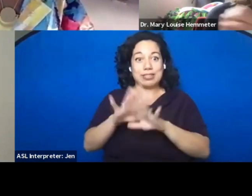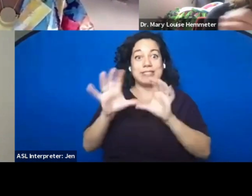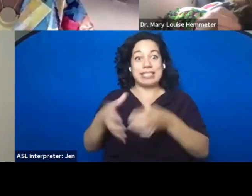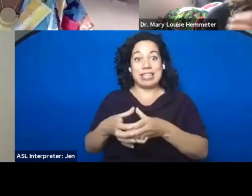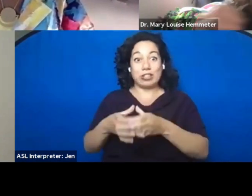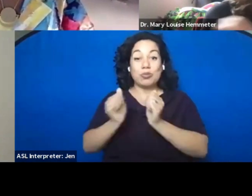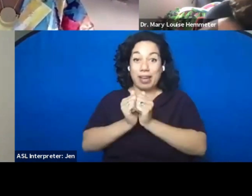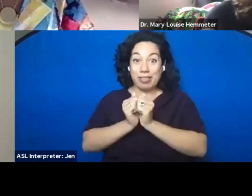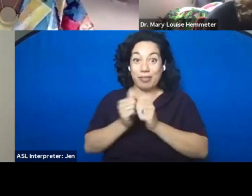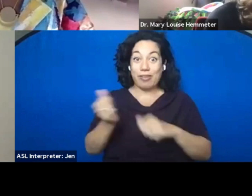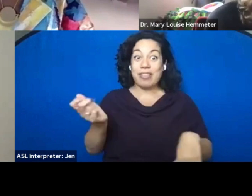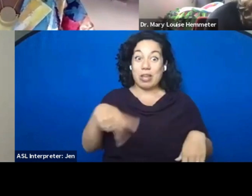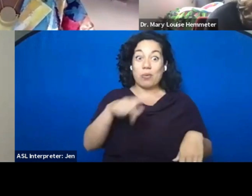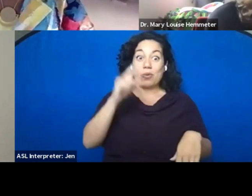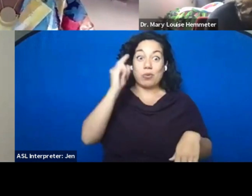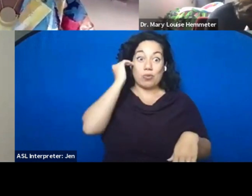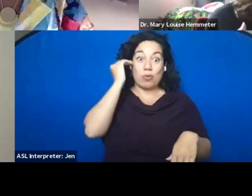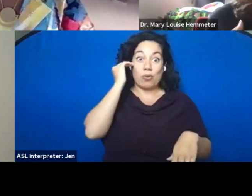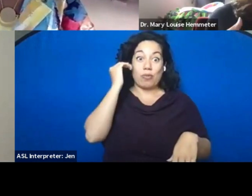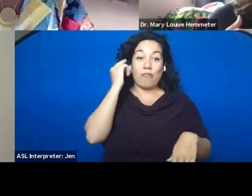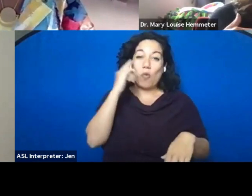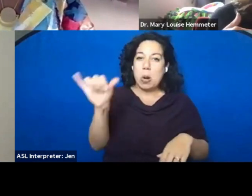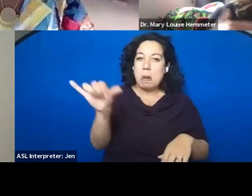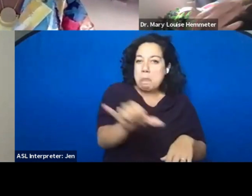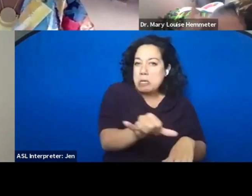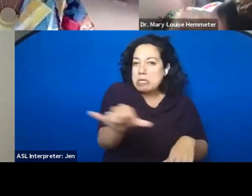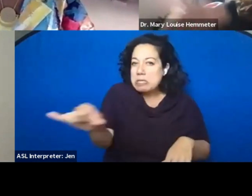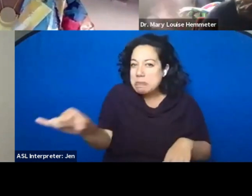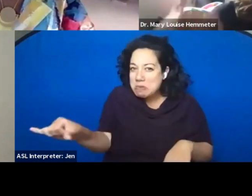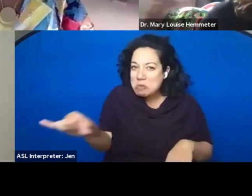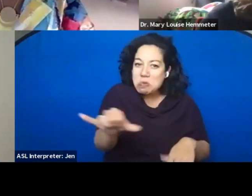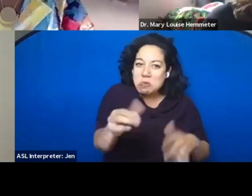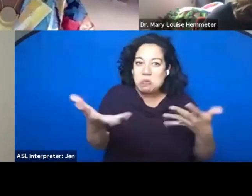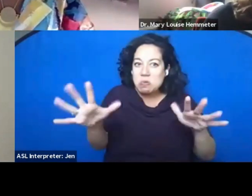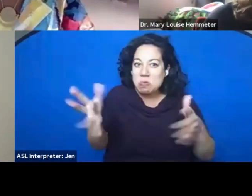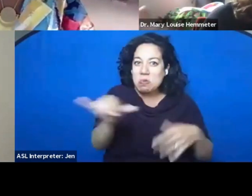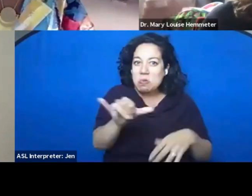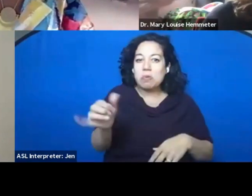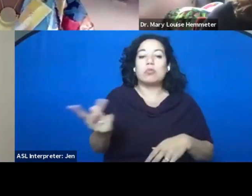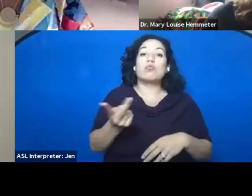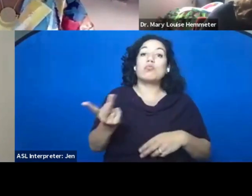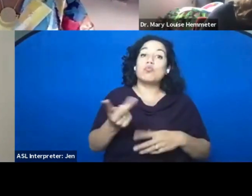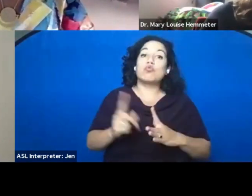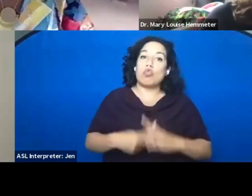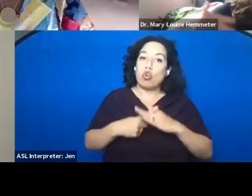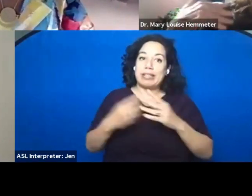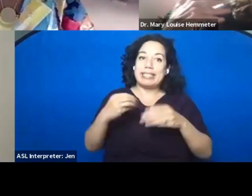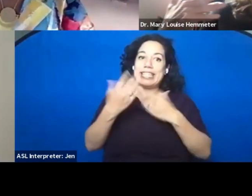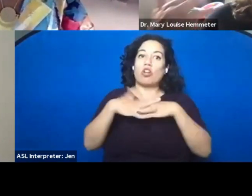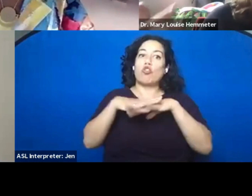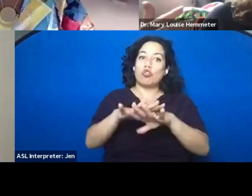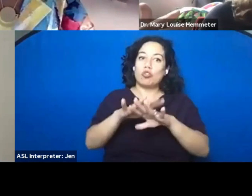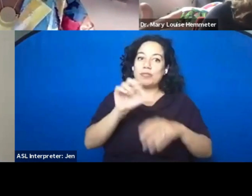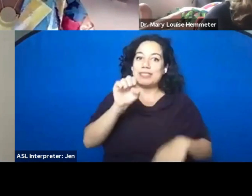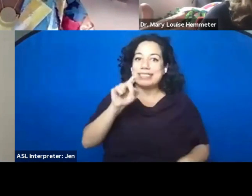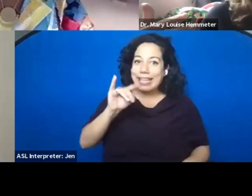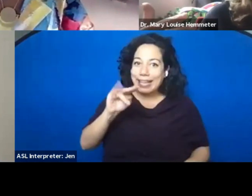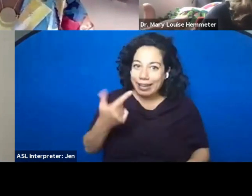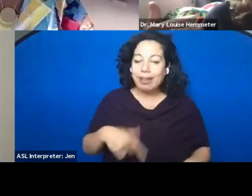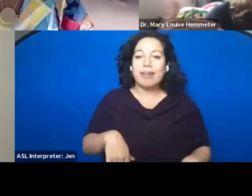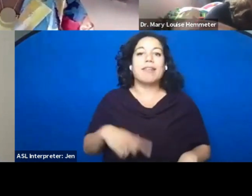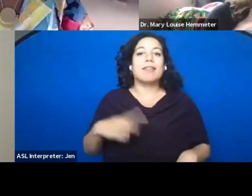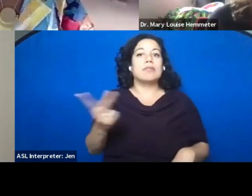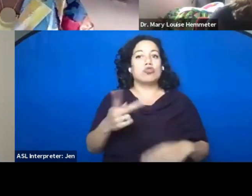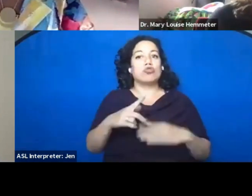were known for being a lot like each other. So they both started out in inclusive settings. They both started